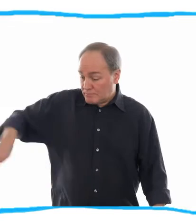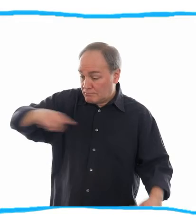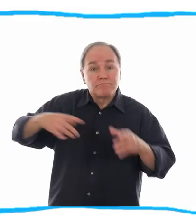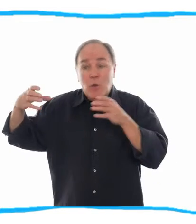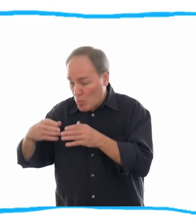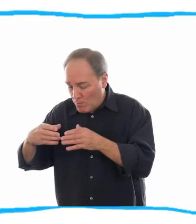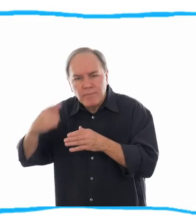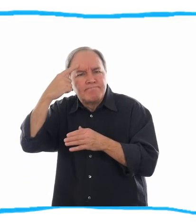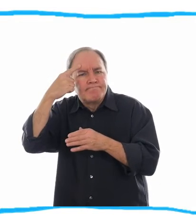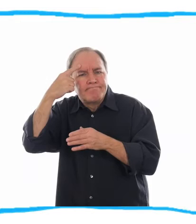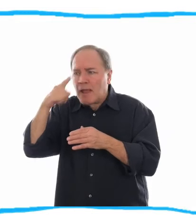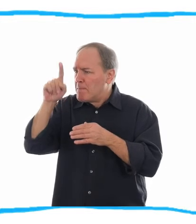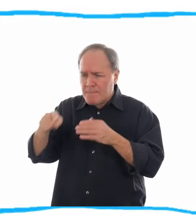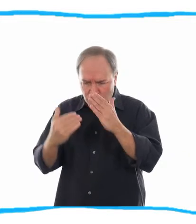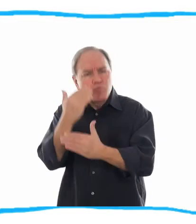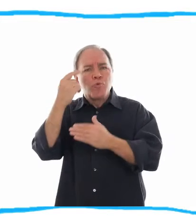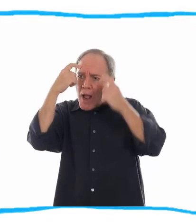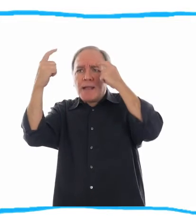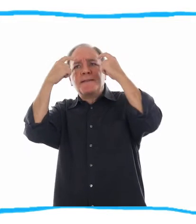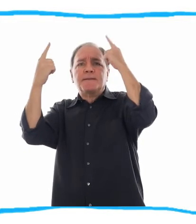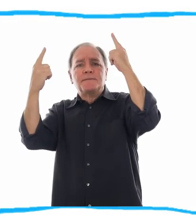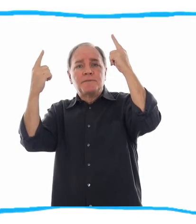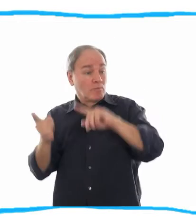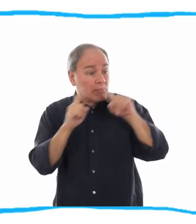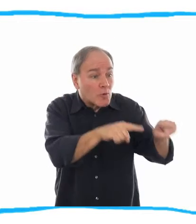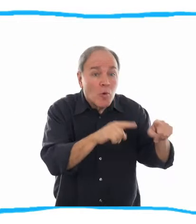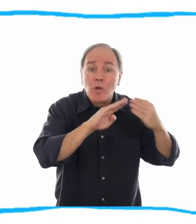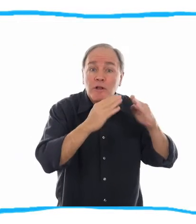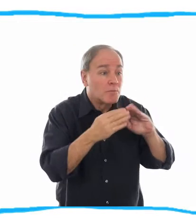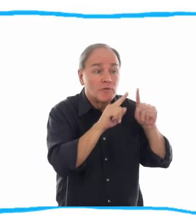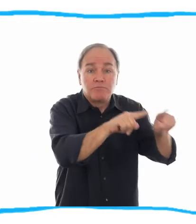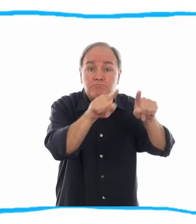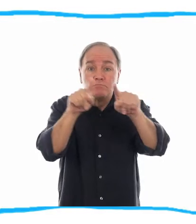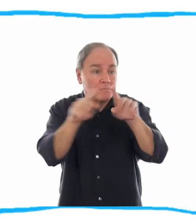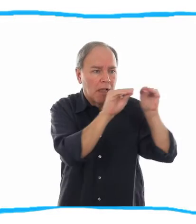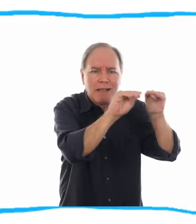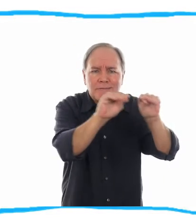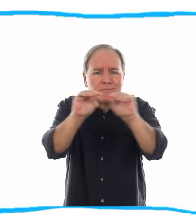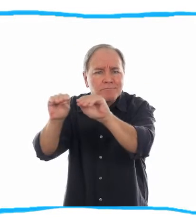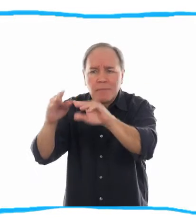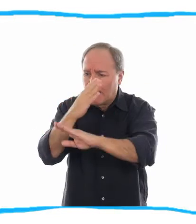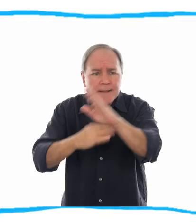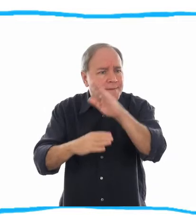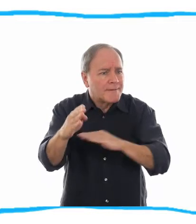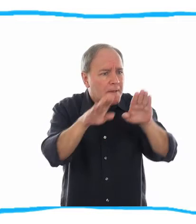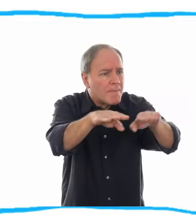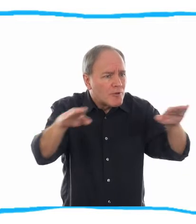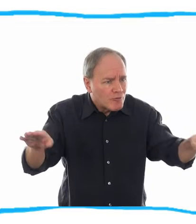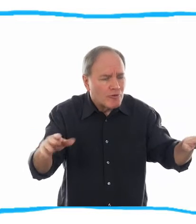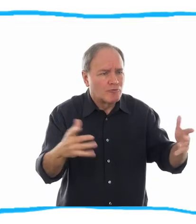We decided innovation to go into the community, educate the people, raise